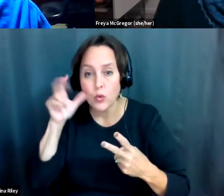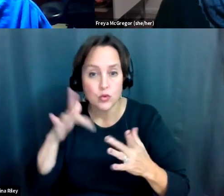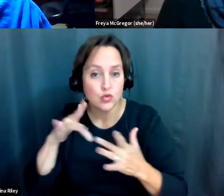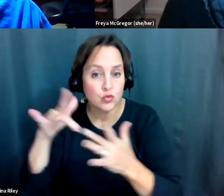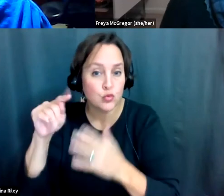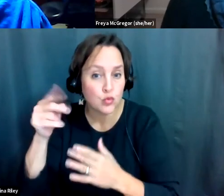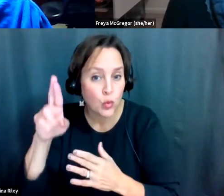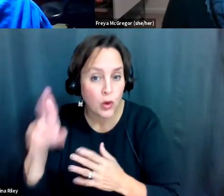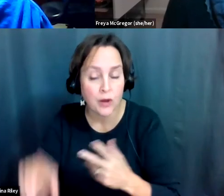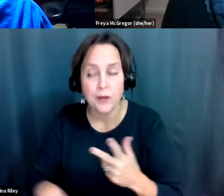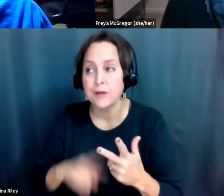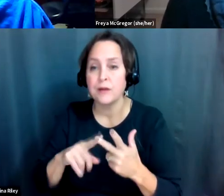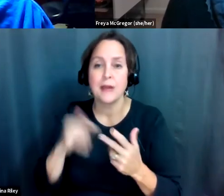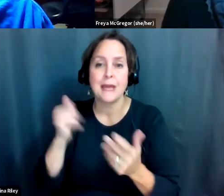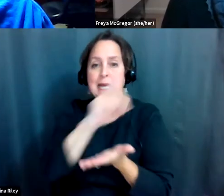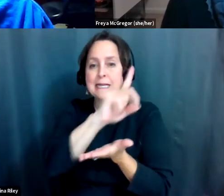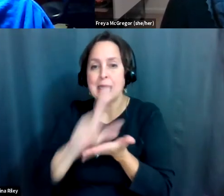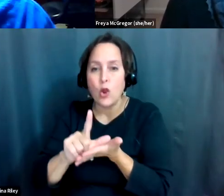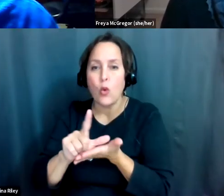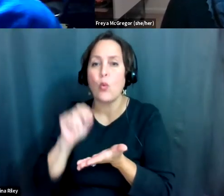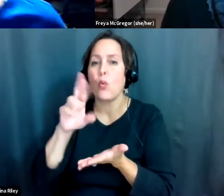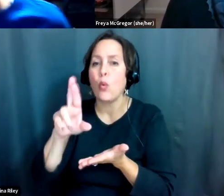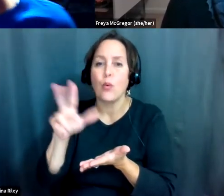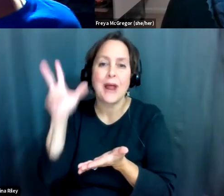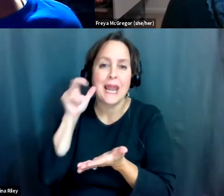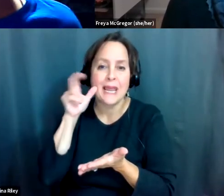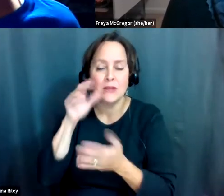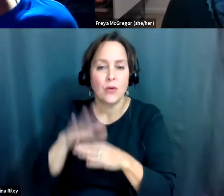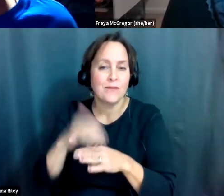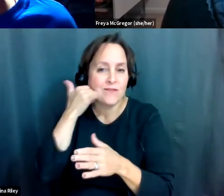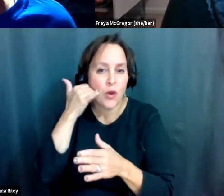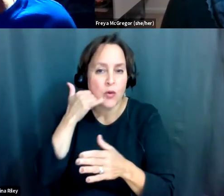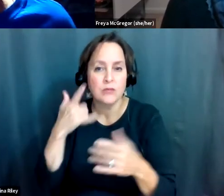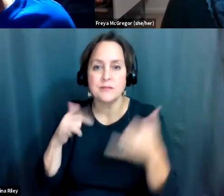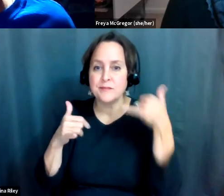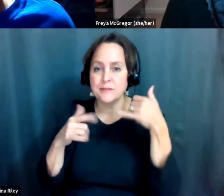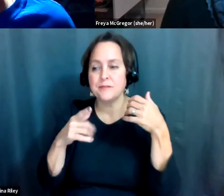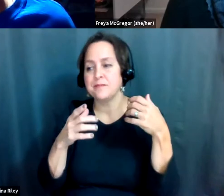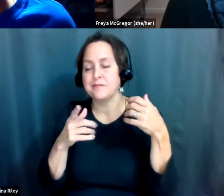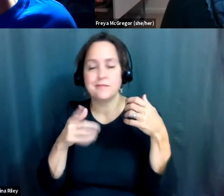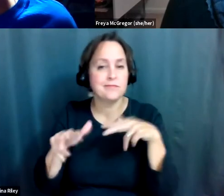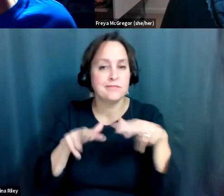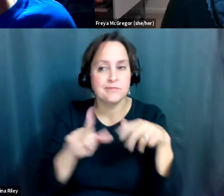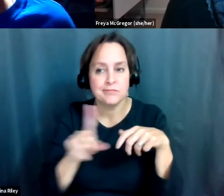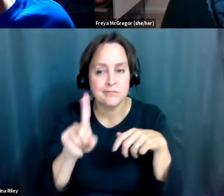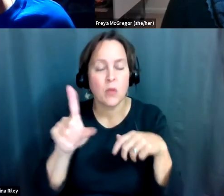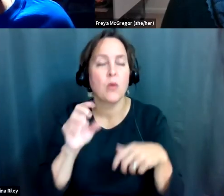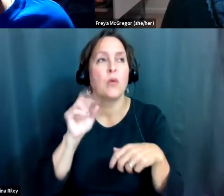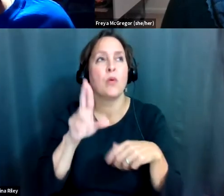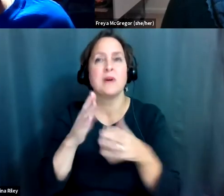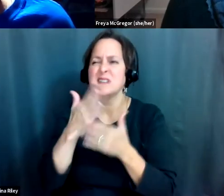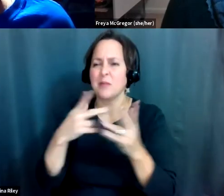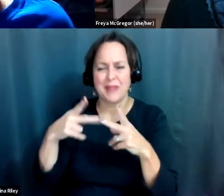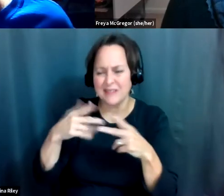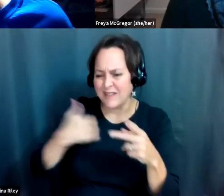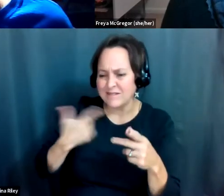by either downloading it off the web or listening to it, listening to it on your phone, on the web, or even some of the places have a,